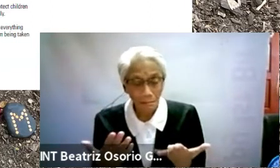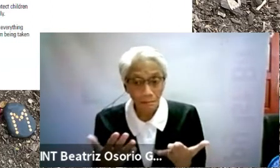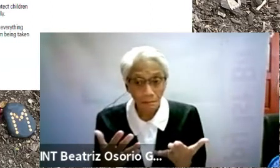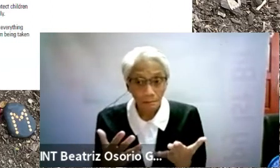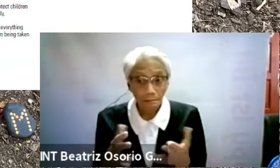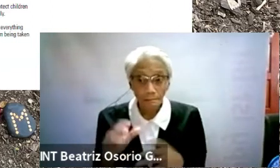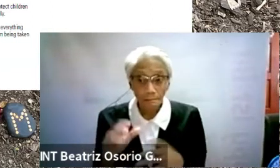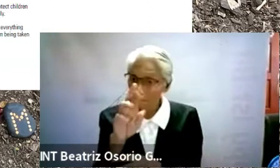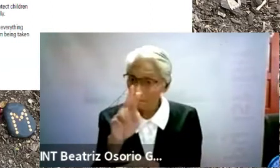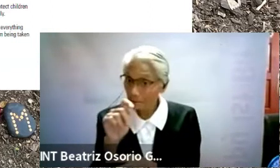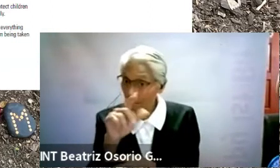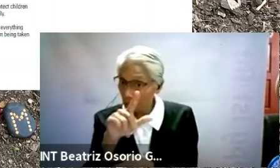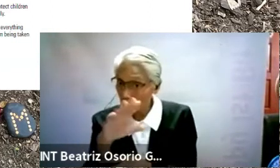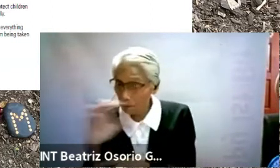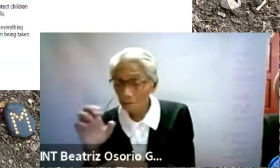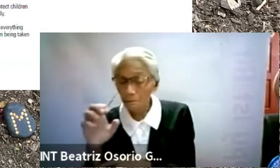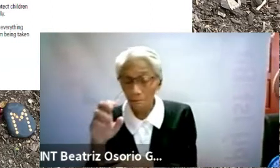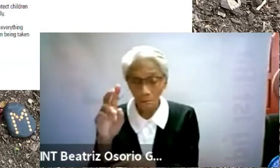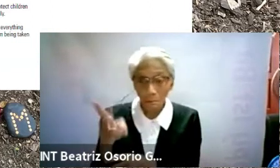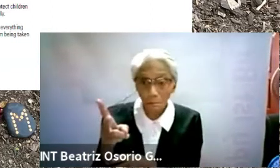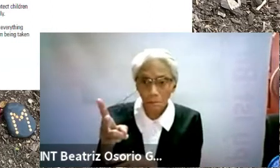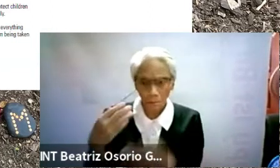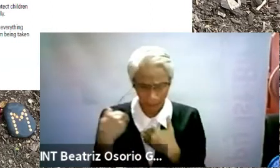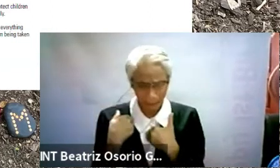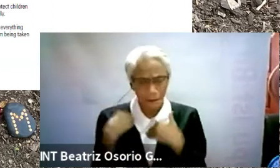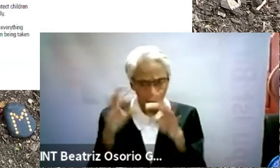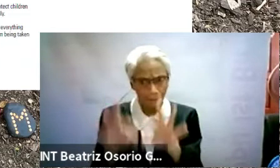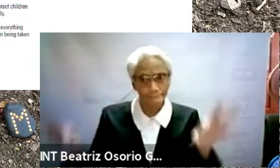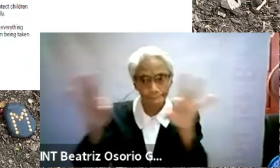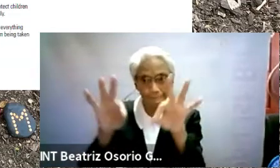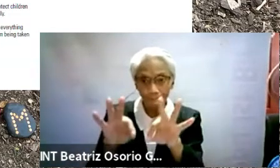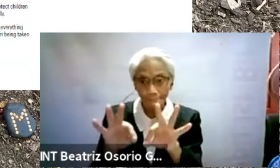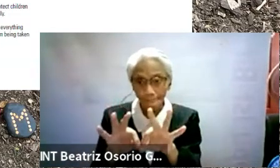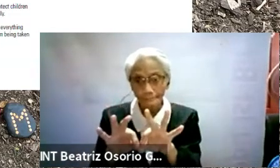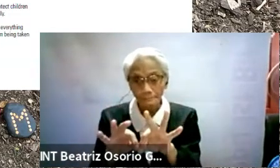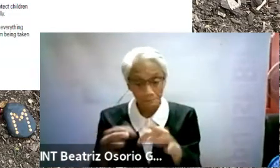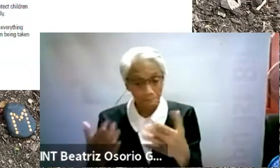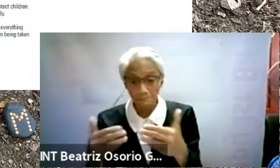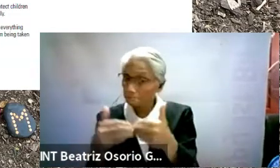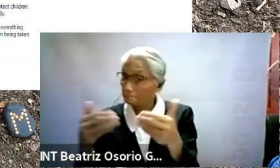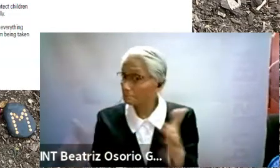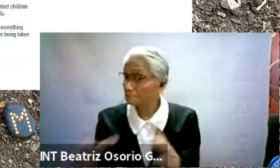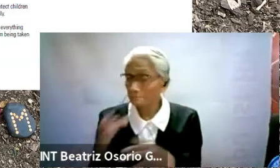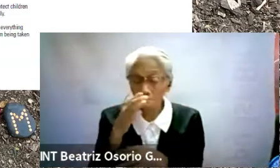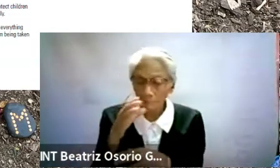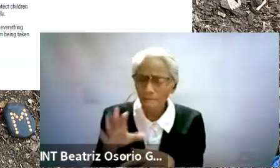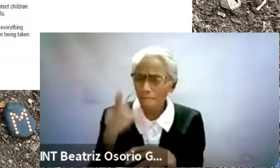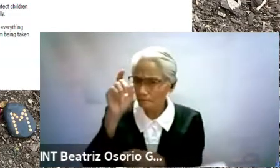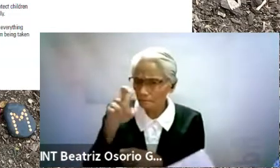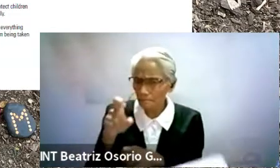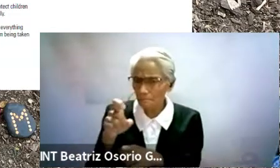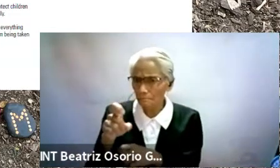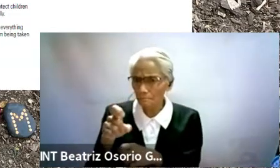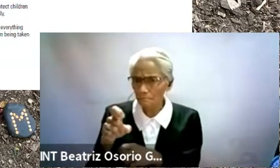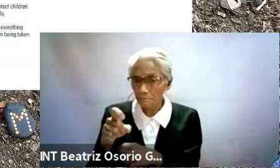new significance, and a lot of the thinking in the convention, in the general comment, had to really address the